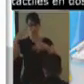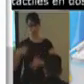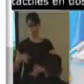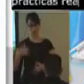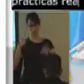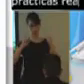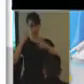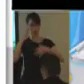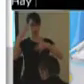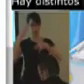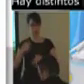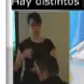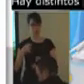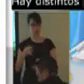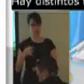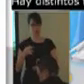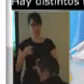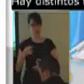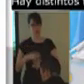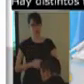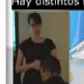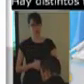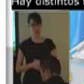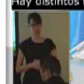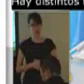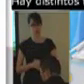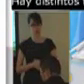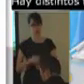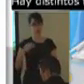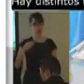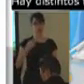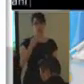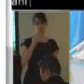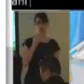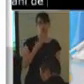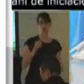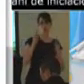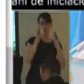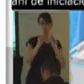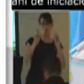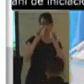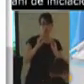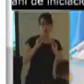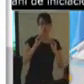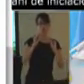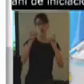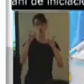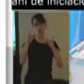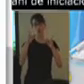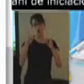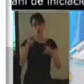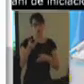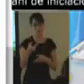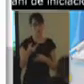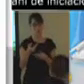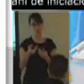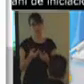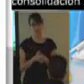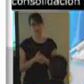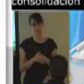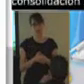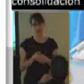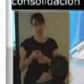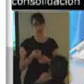practices, practical exercises. So we've got training, initiation,